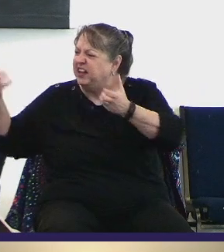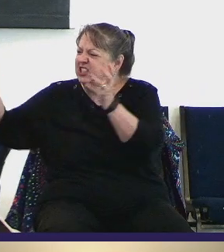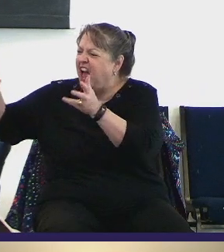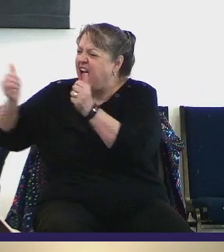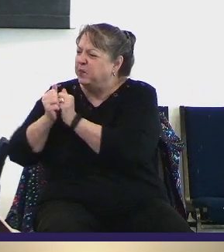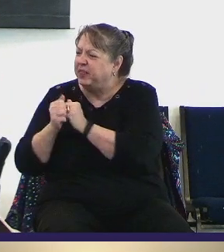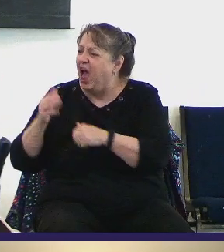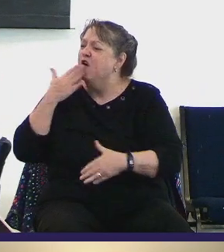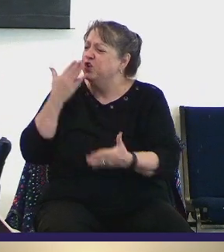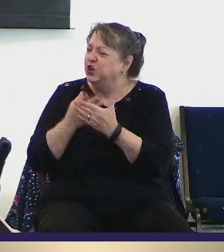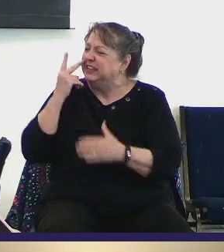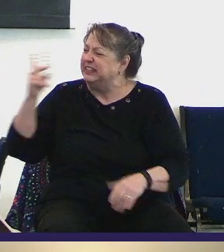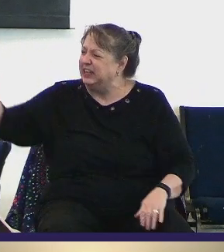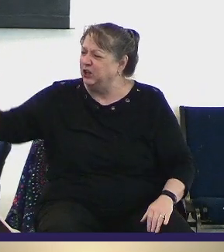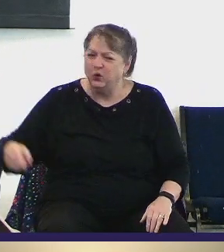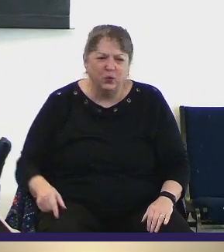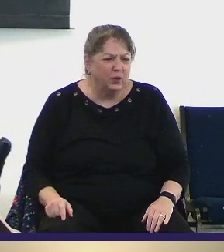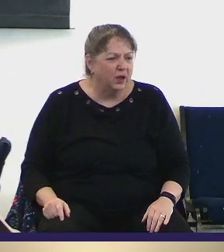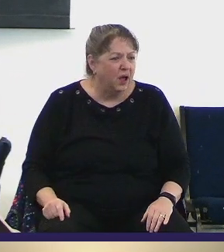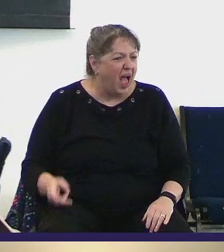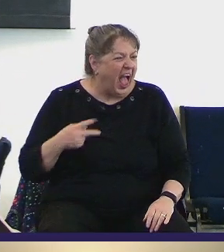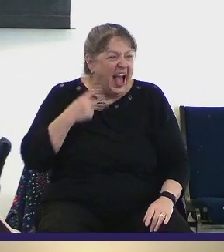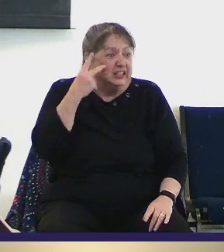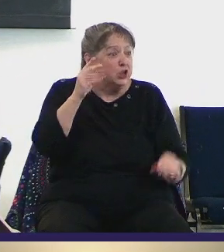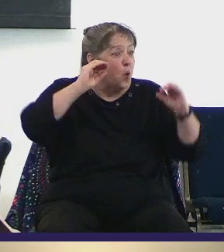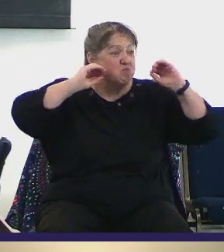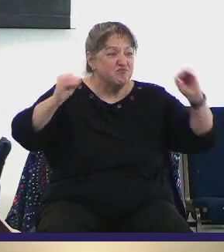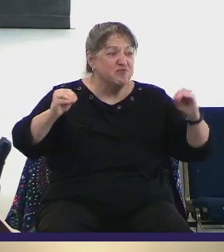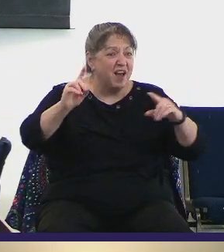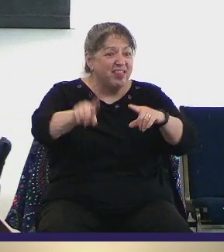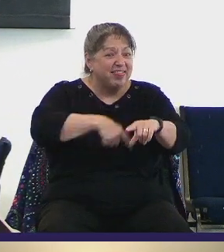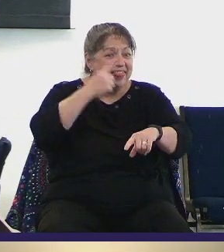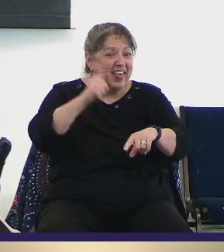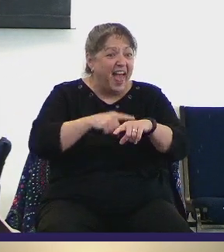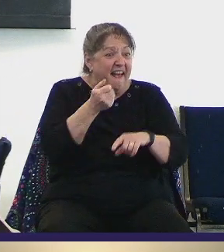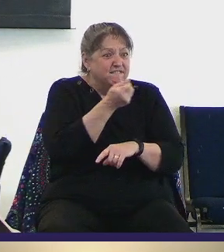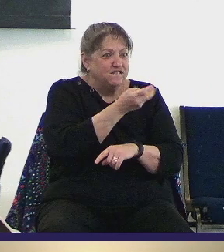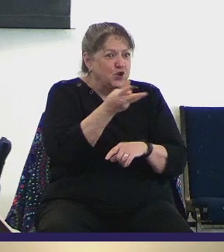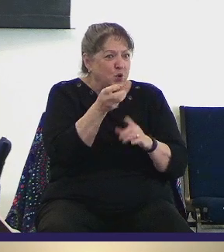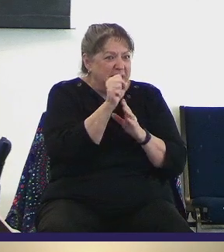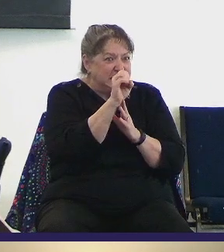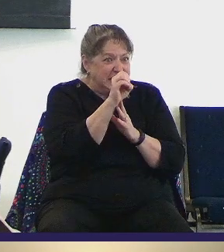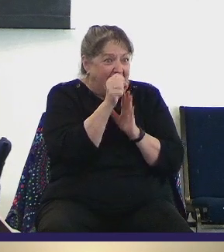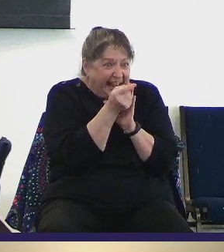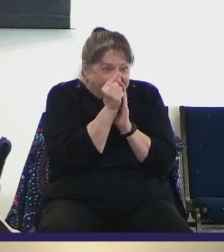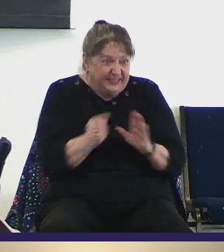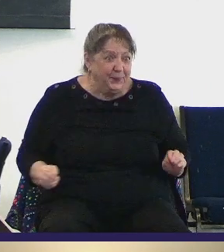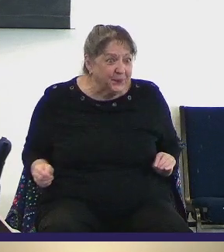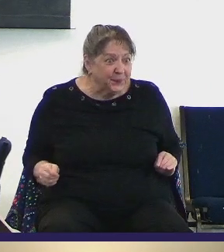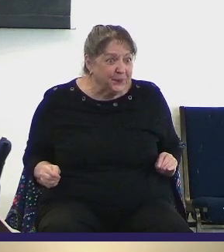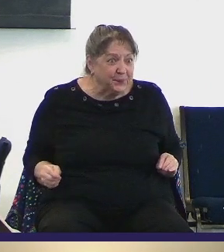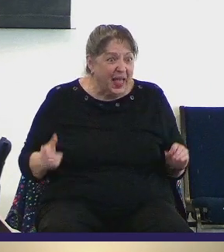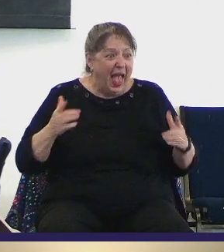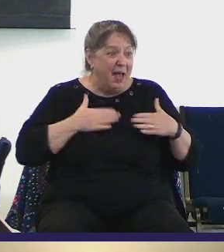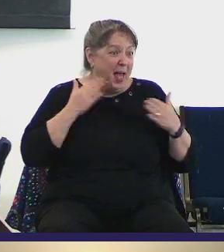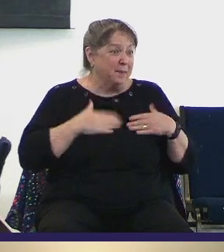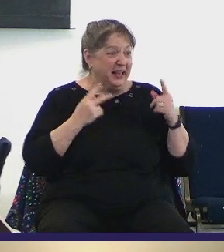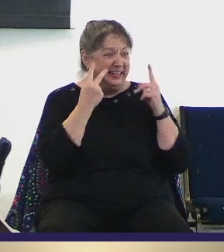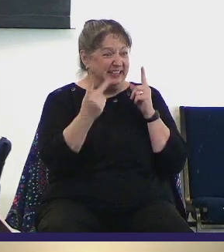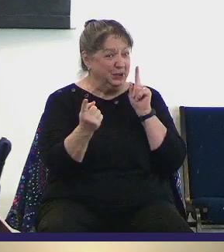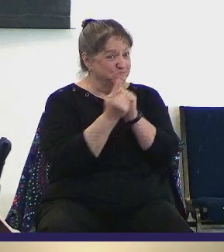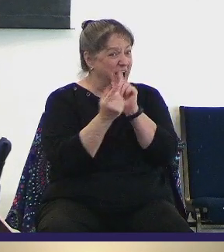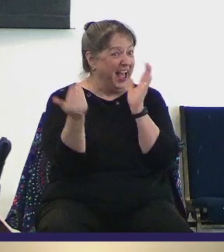Good seeing you. I haven't seen you for at least a couple seconds. Wow, I'm glad I ran into you